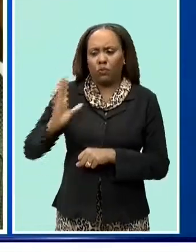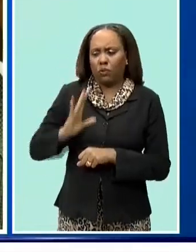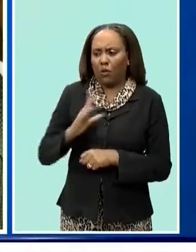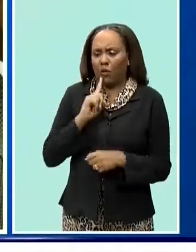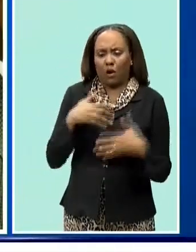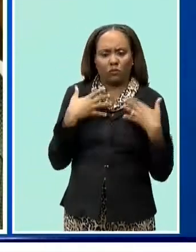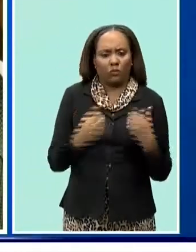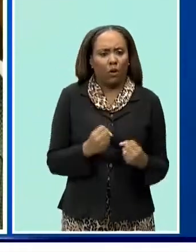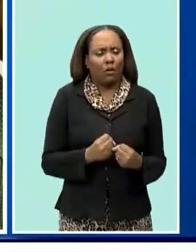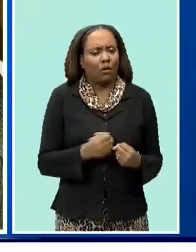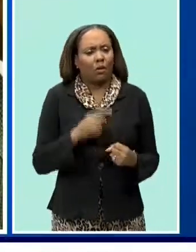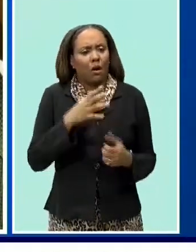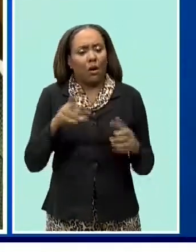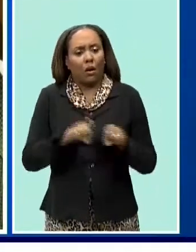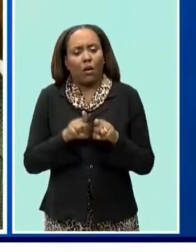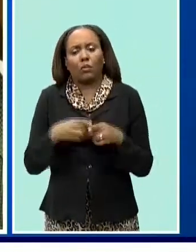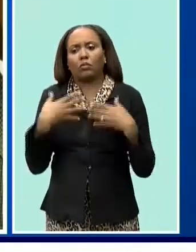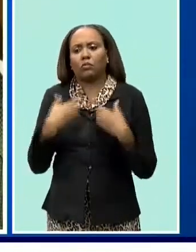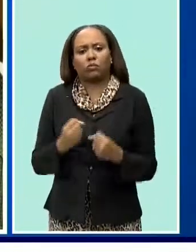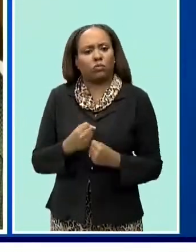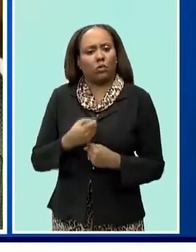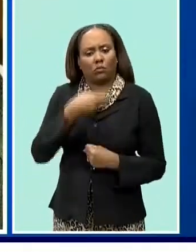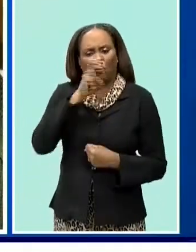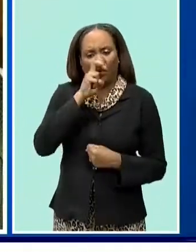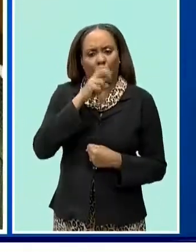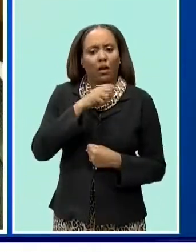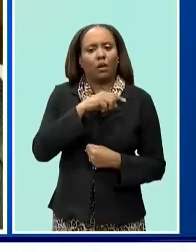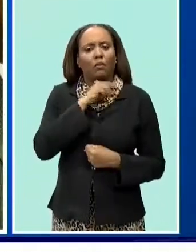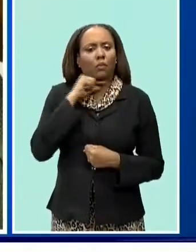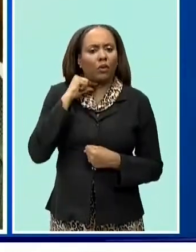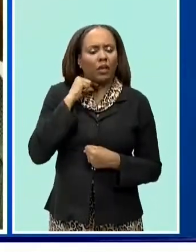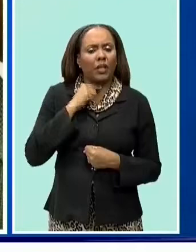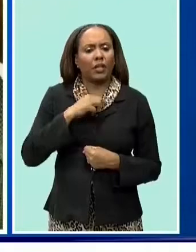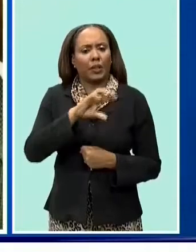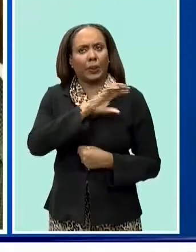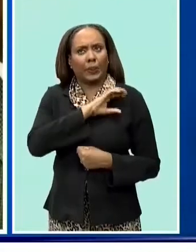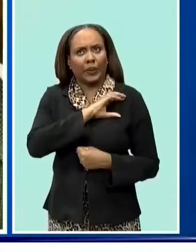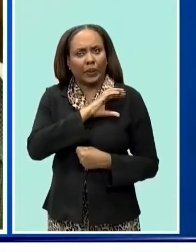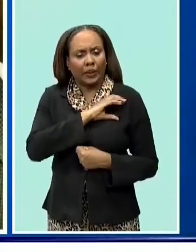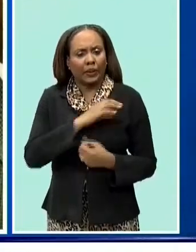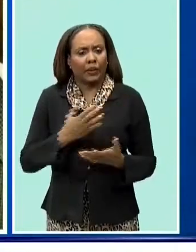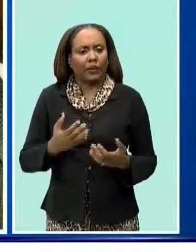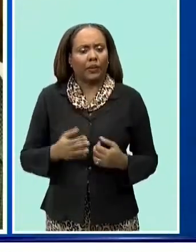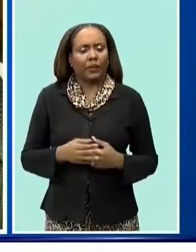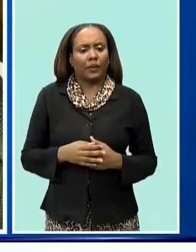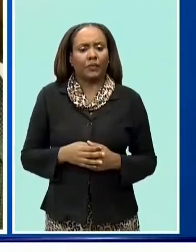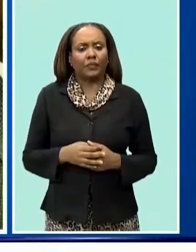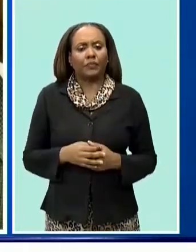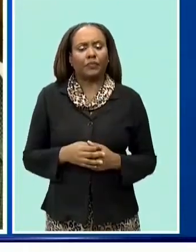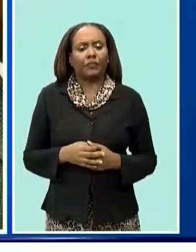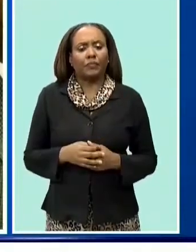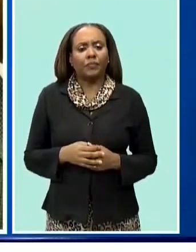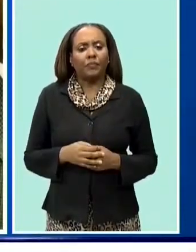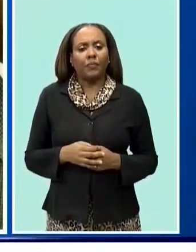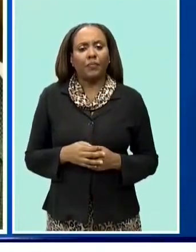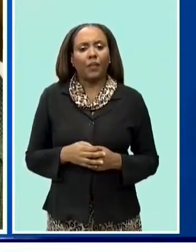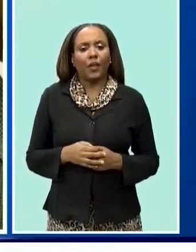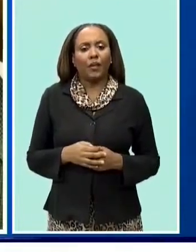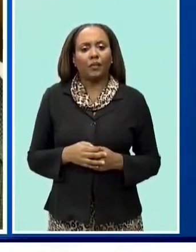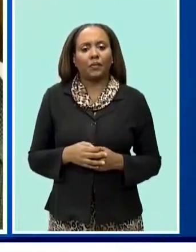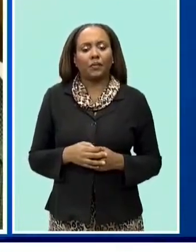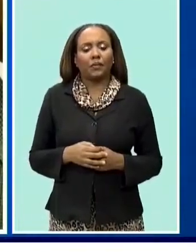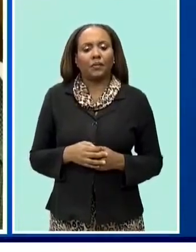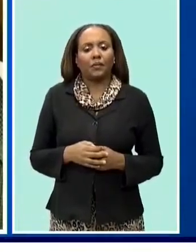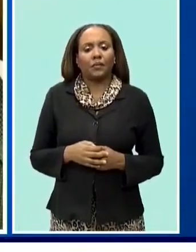strong priests, strong former police officers, police sergeant, station sergeant, who outside of a